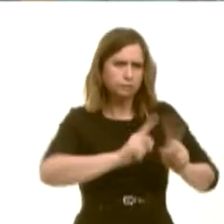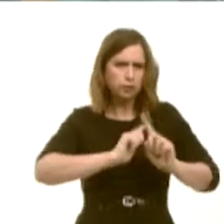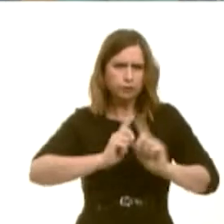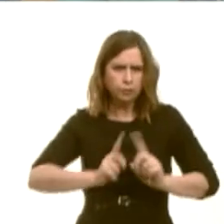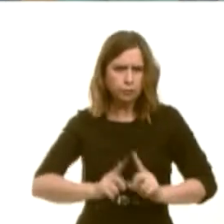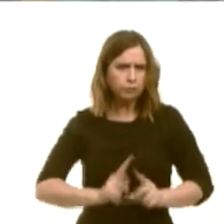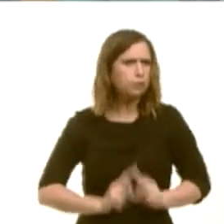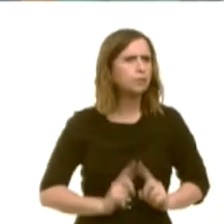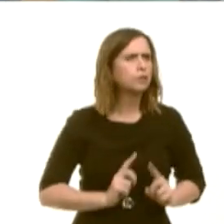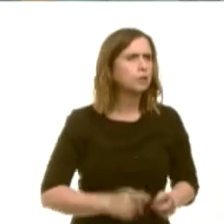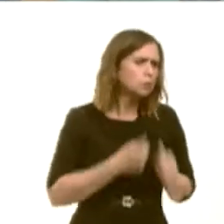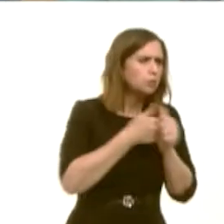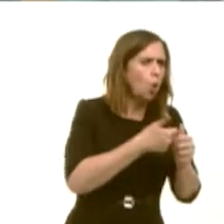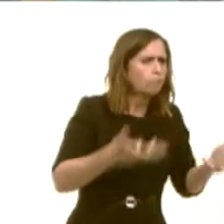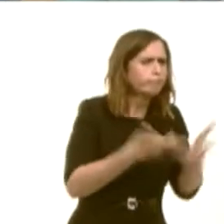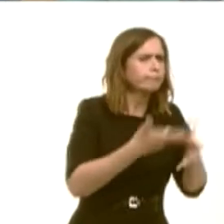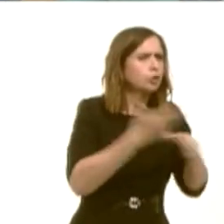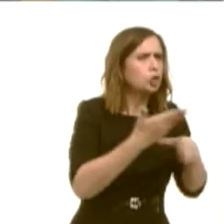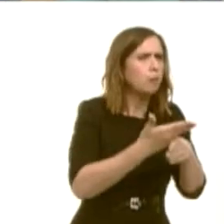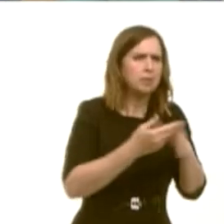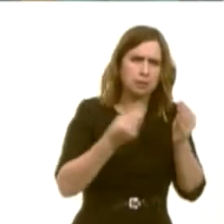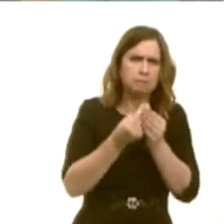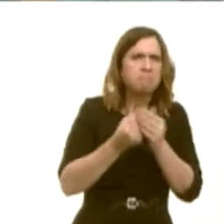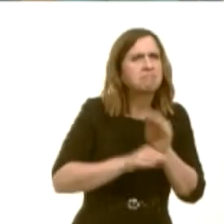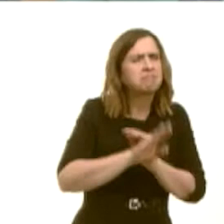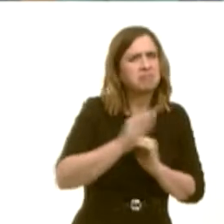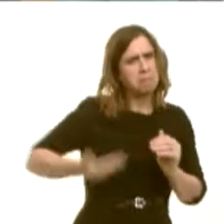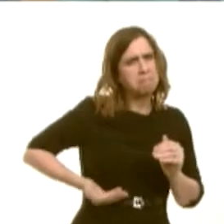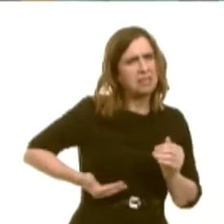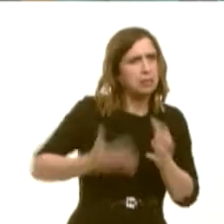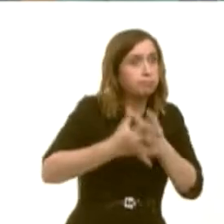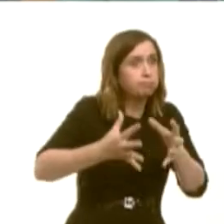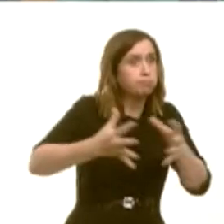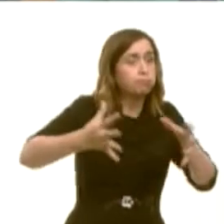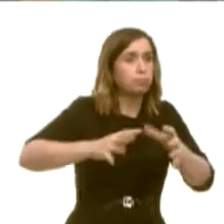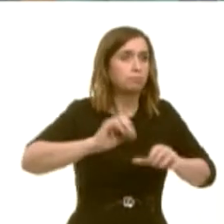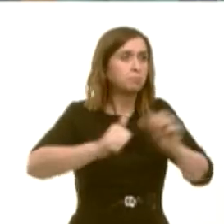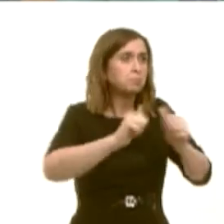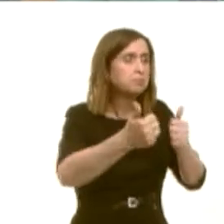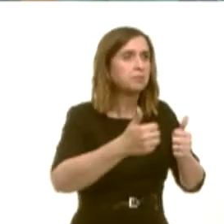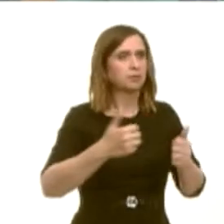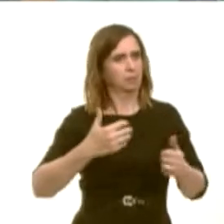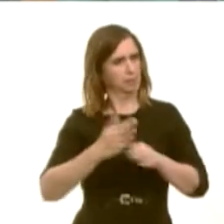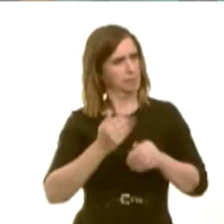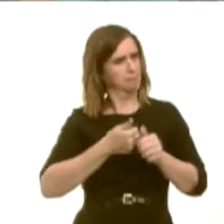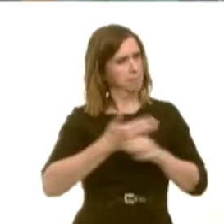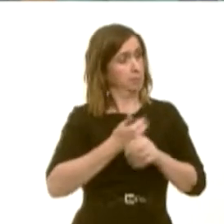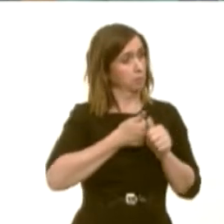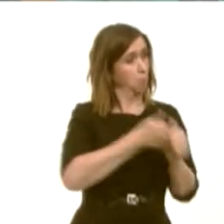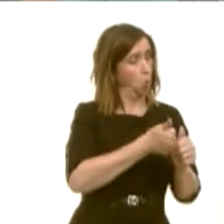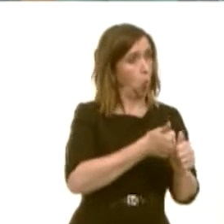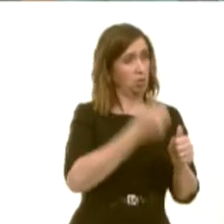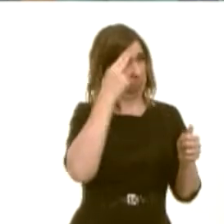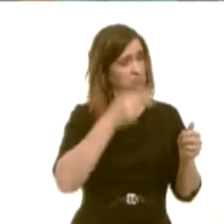that are supporting jobs, growth and improving the business environment. And of course, this includes the provision of business support through